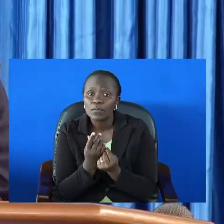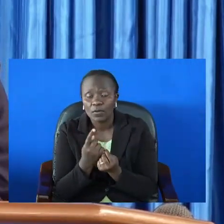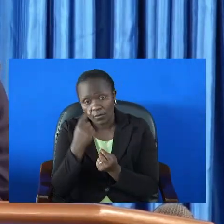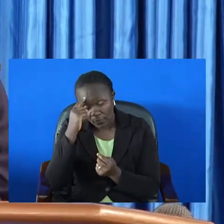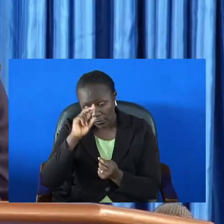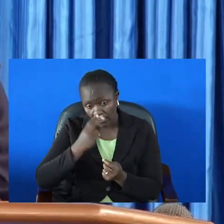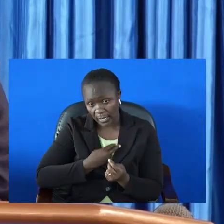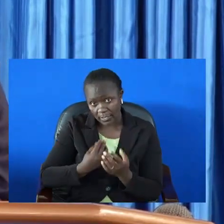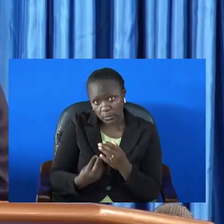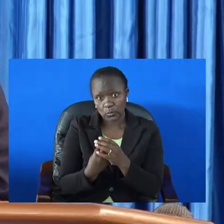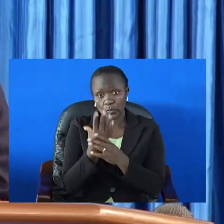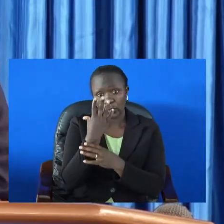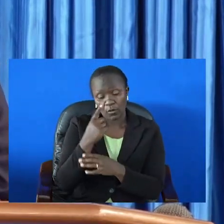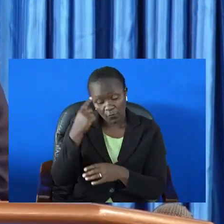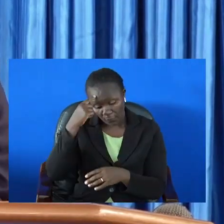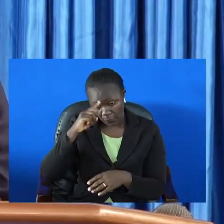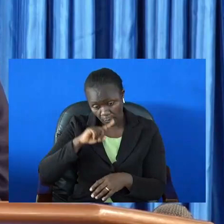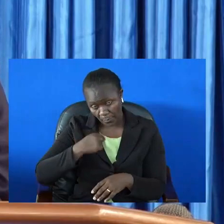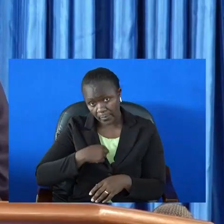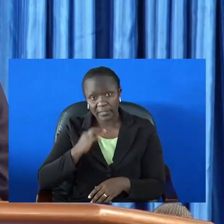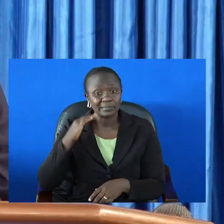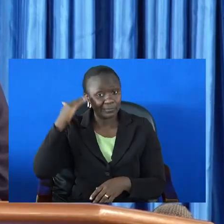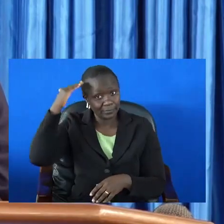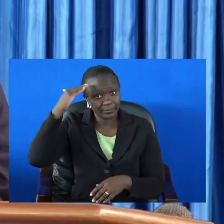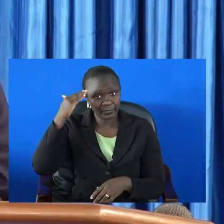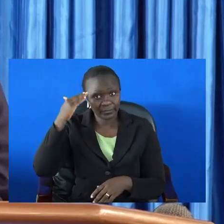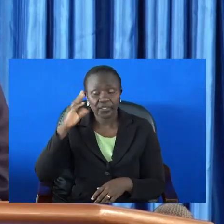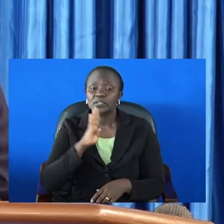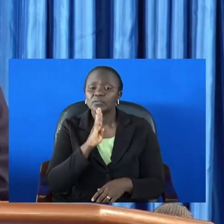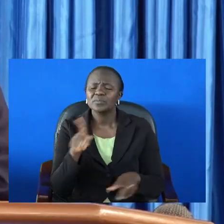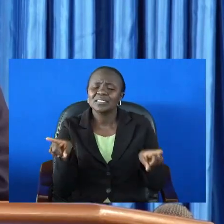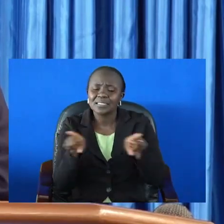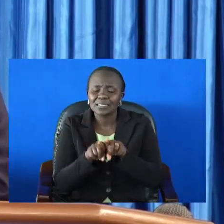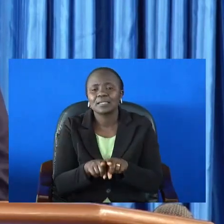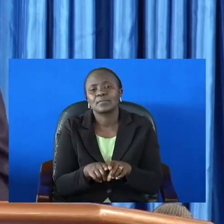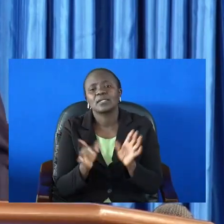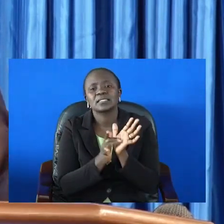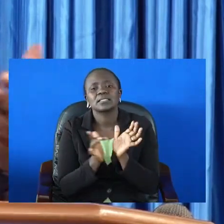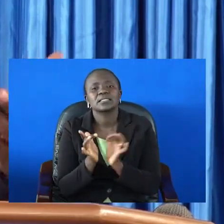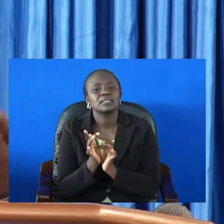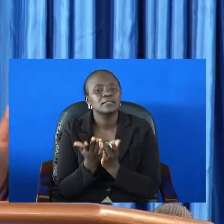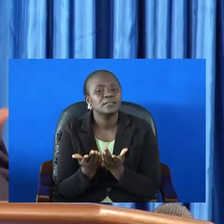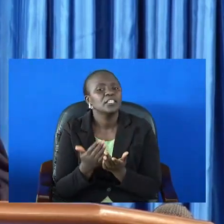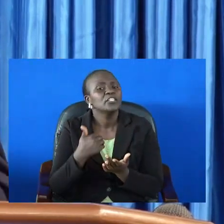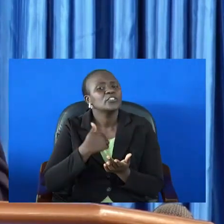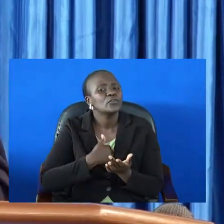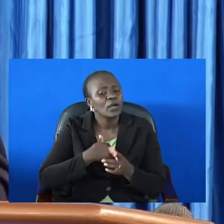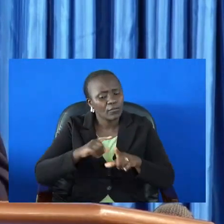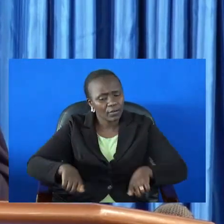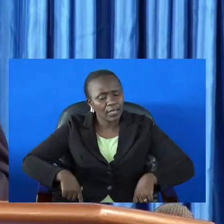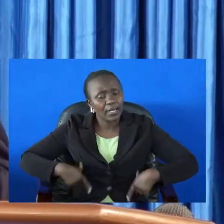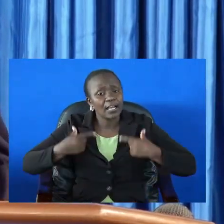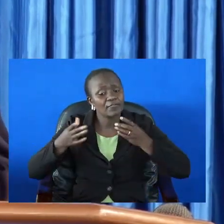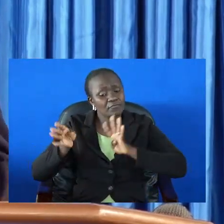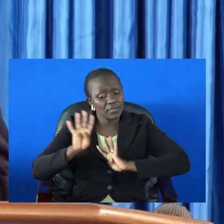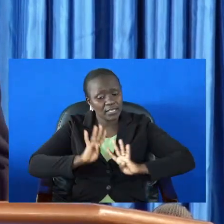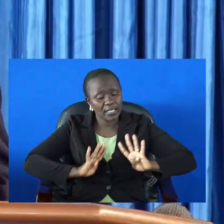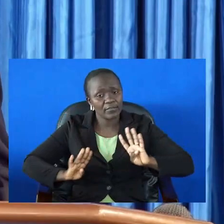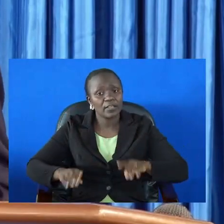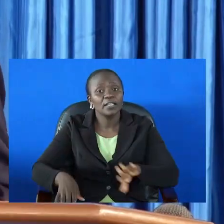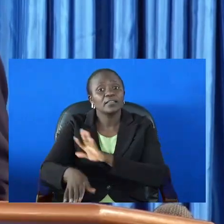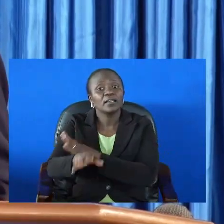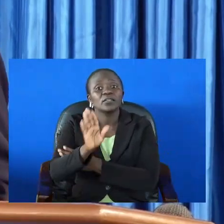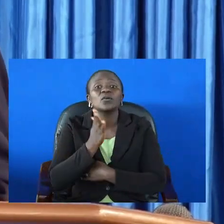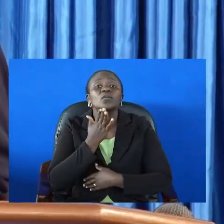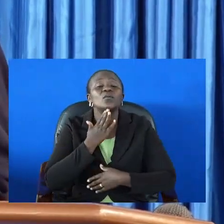grow, for me to mature, for me to become like Jesus, for me to have that lifestyle that God intended